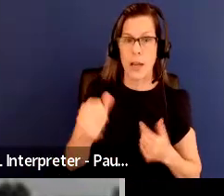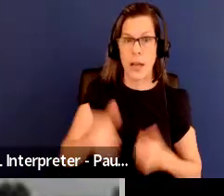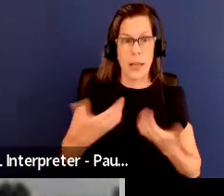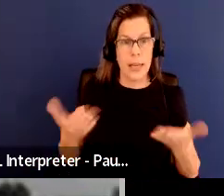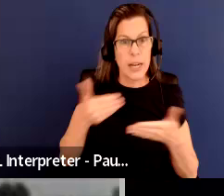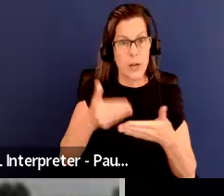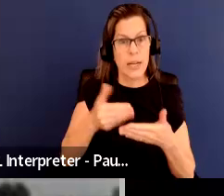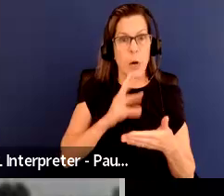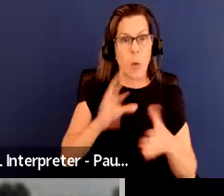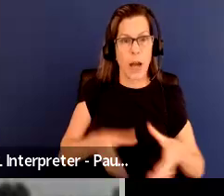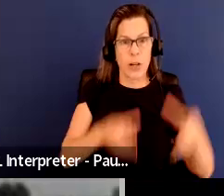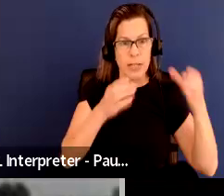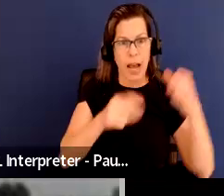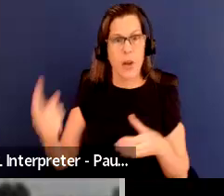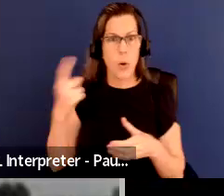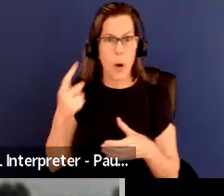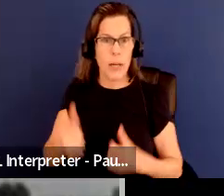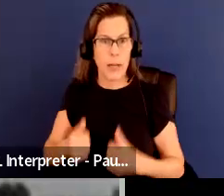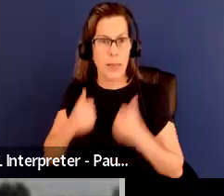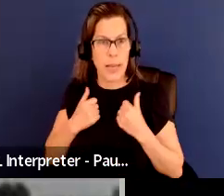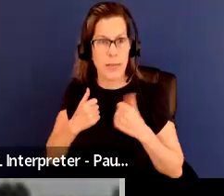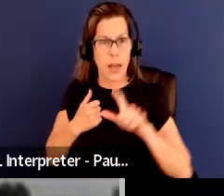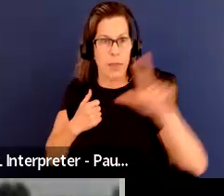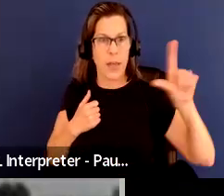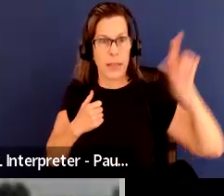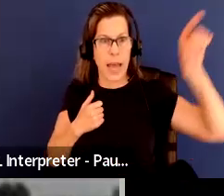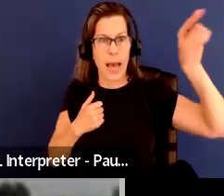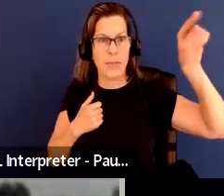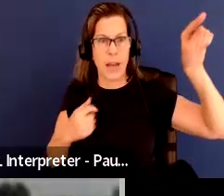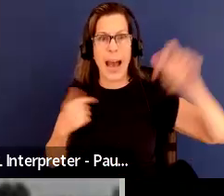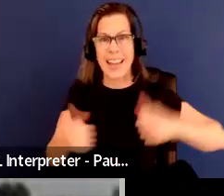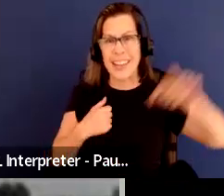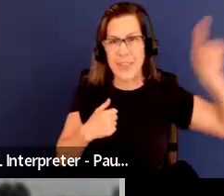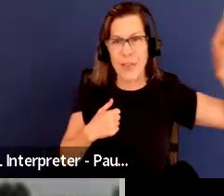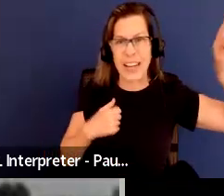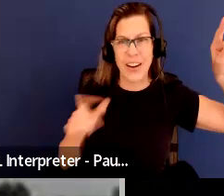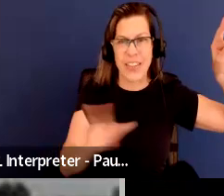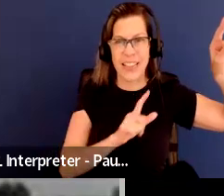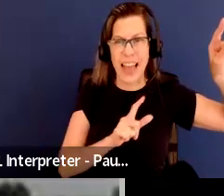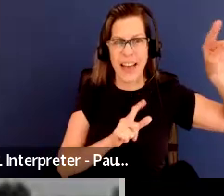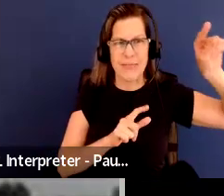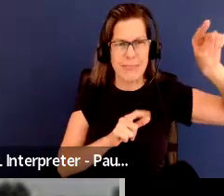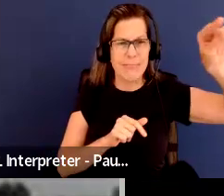tower. Another one lives over here on the left. And I actually live over here on the left too.